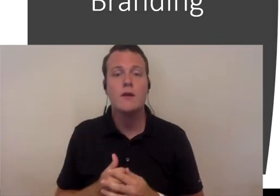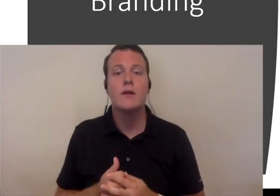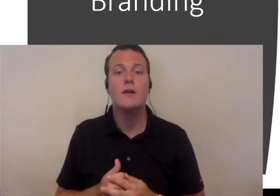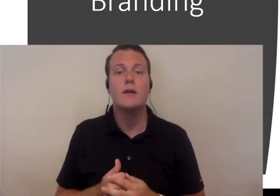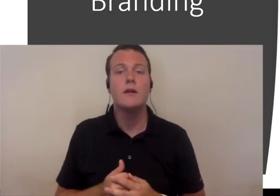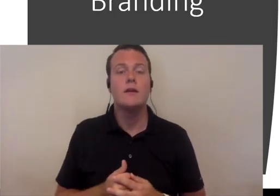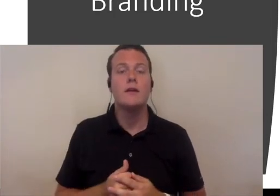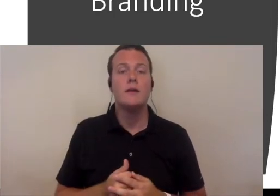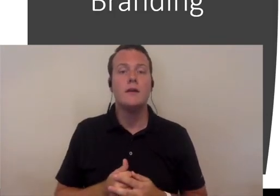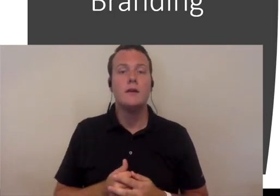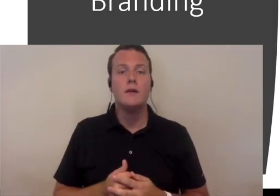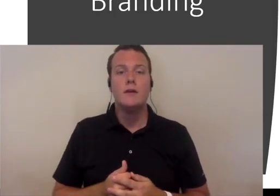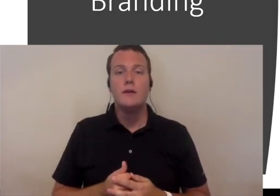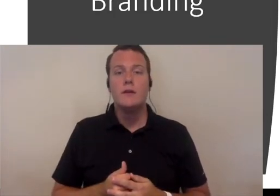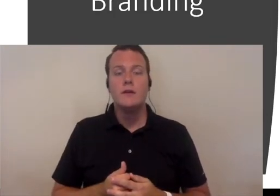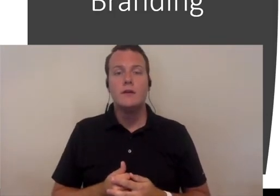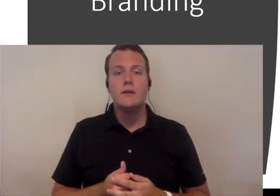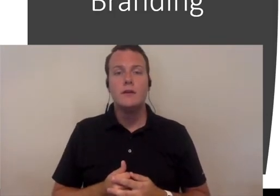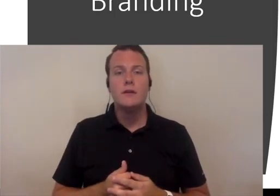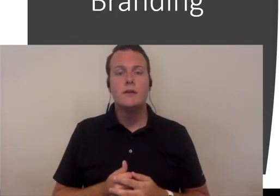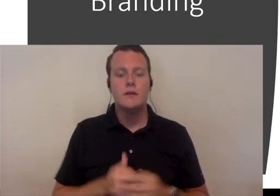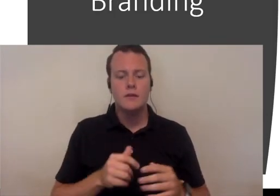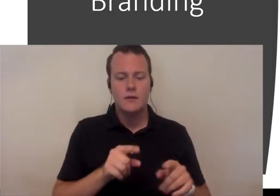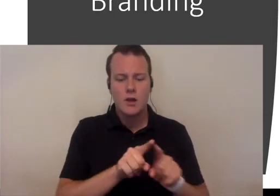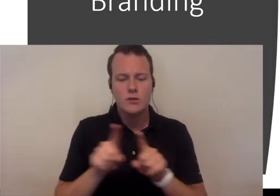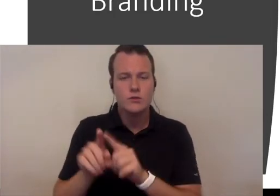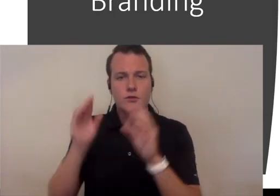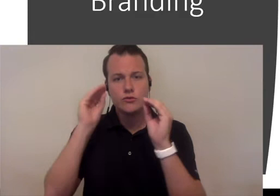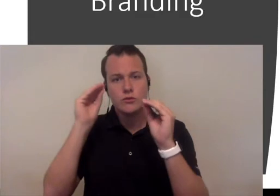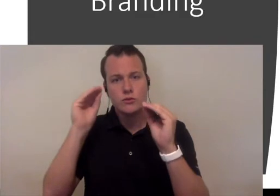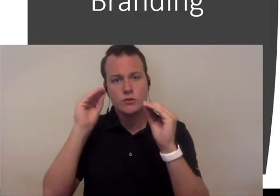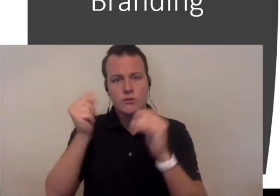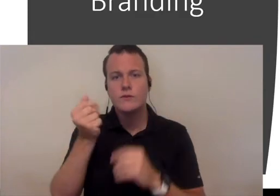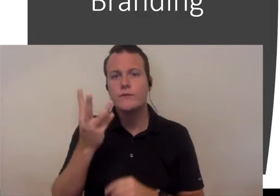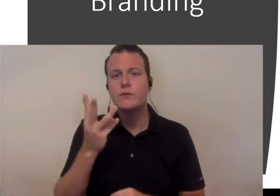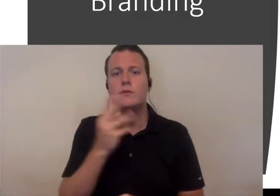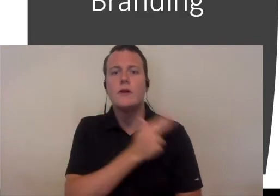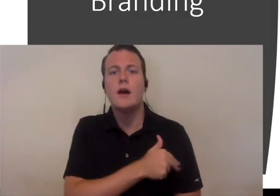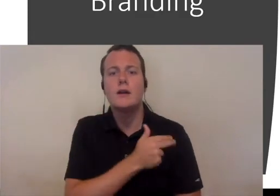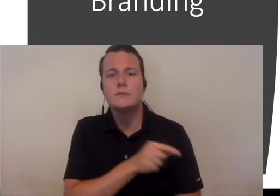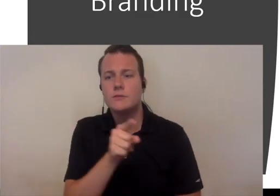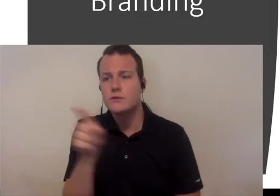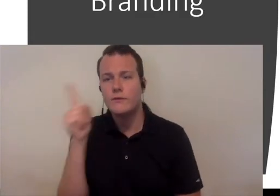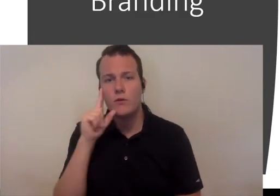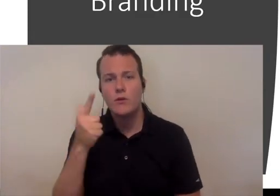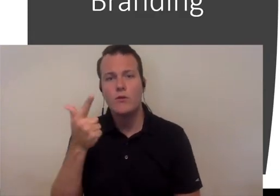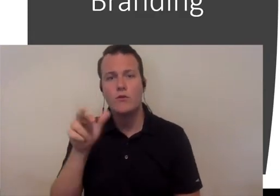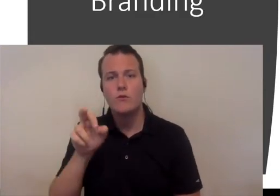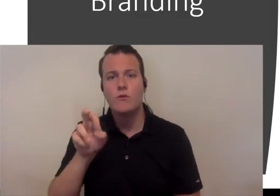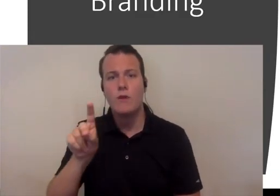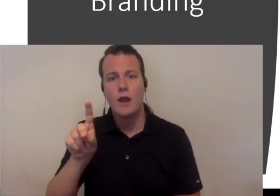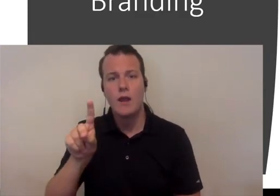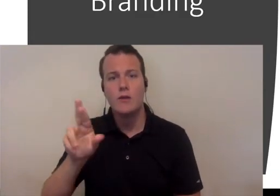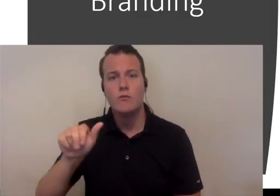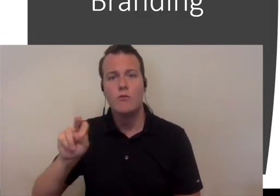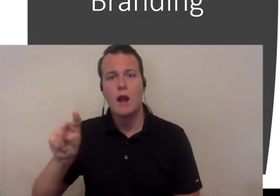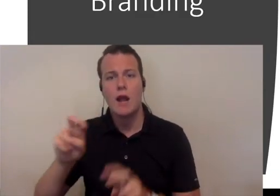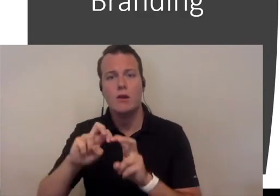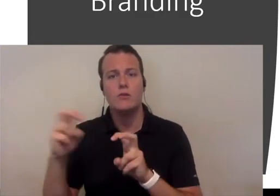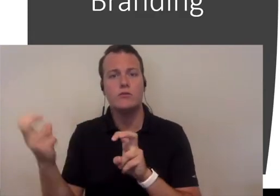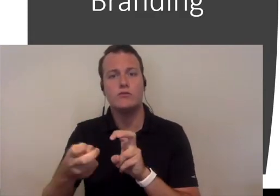also an instructor at a couple of the hospitals for grand rounds. And so we would